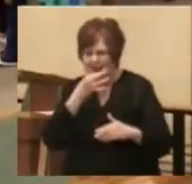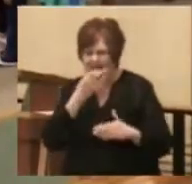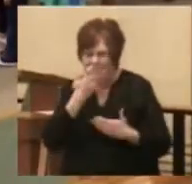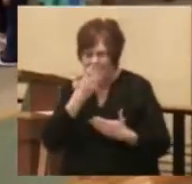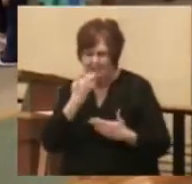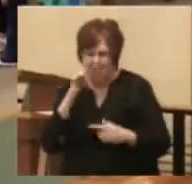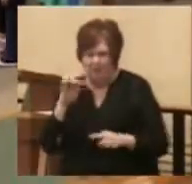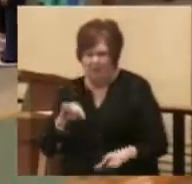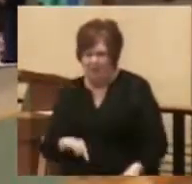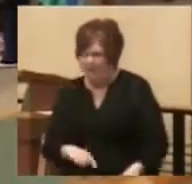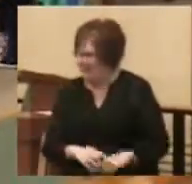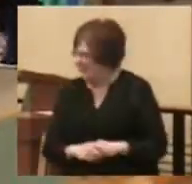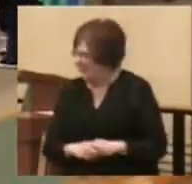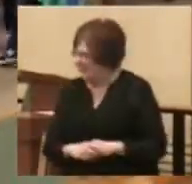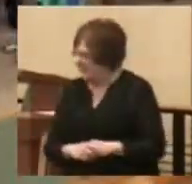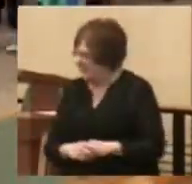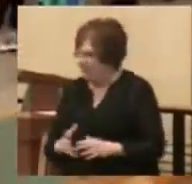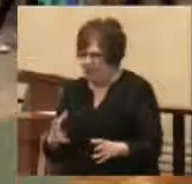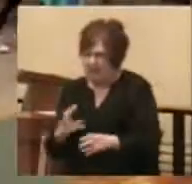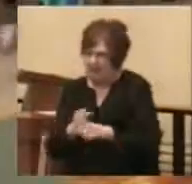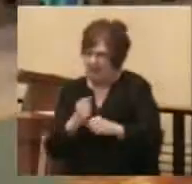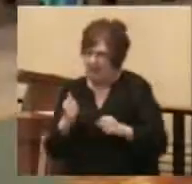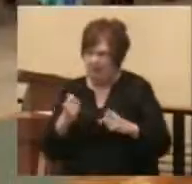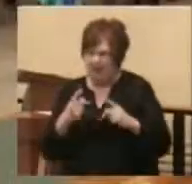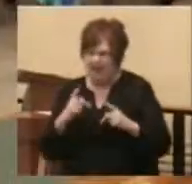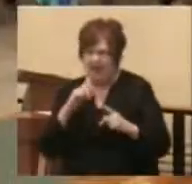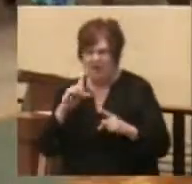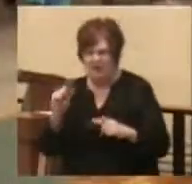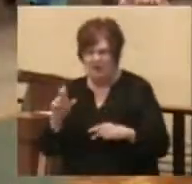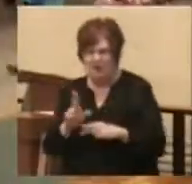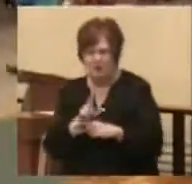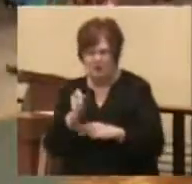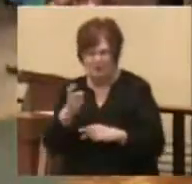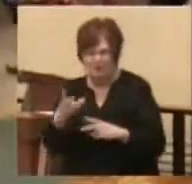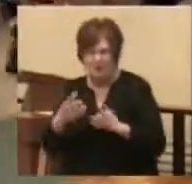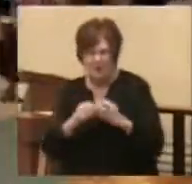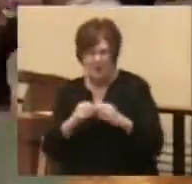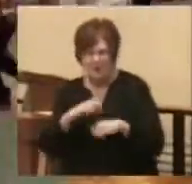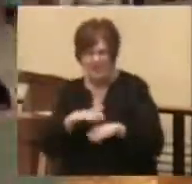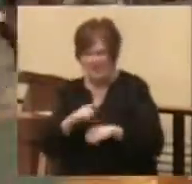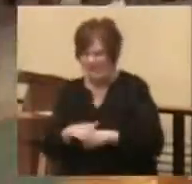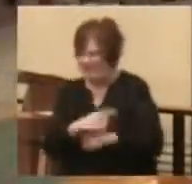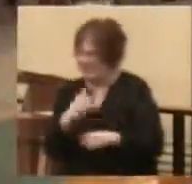Thanks for coming up. If I can get those things back, I got to use them a few more times today.